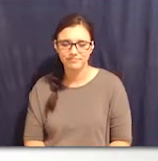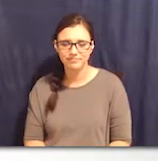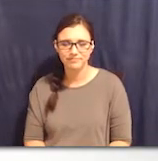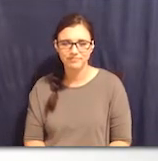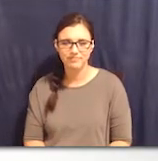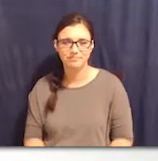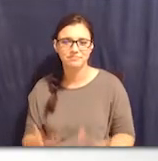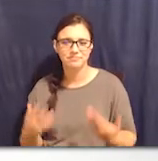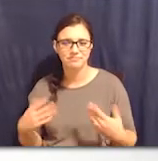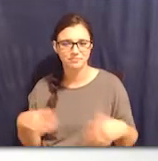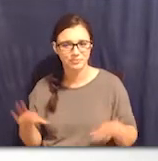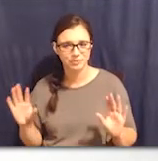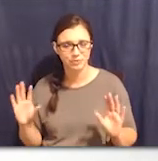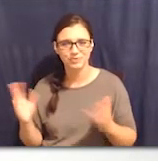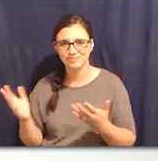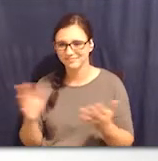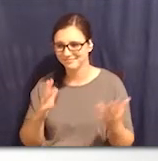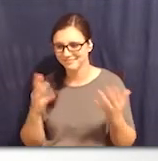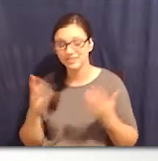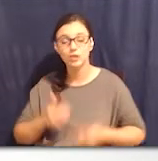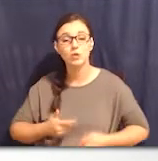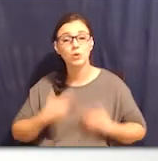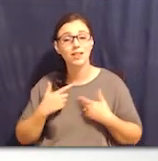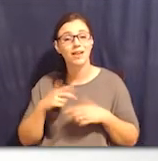or frown.